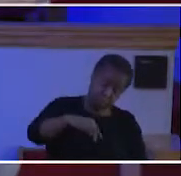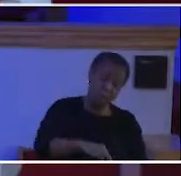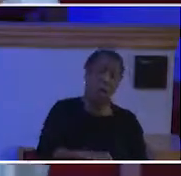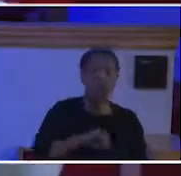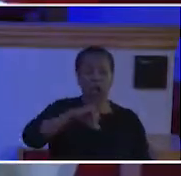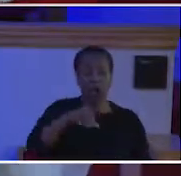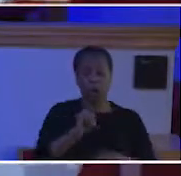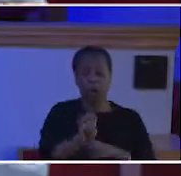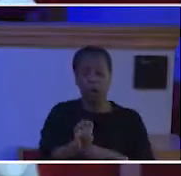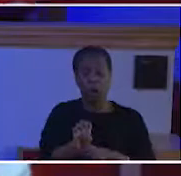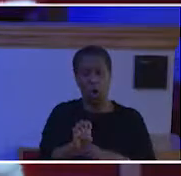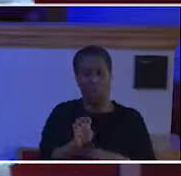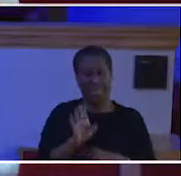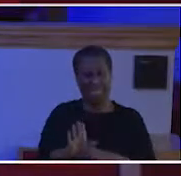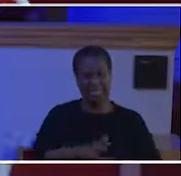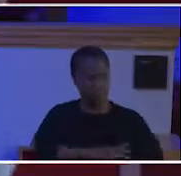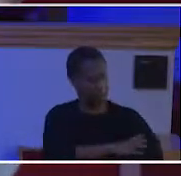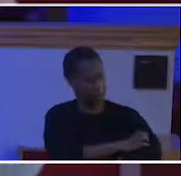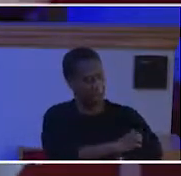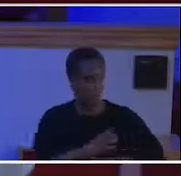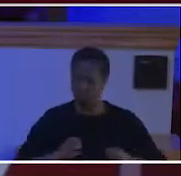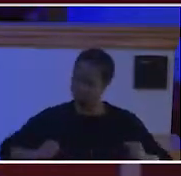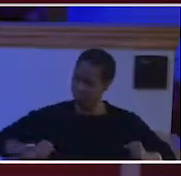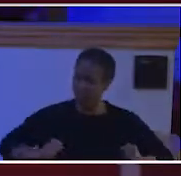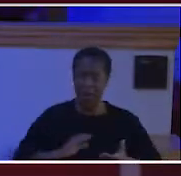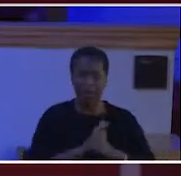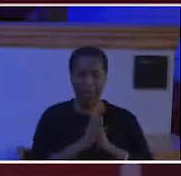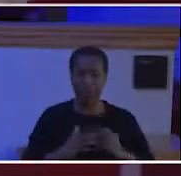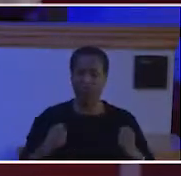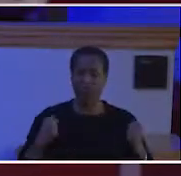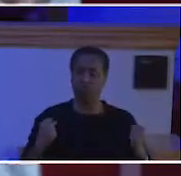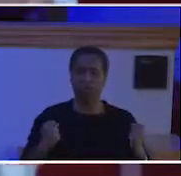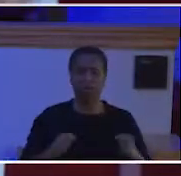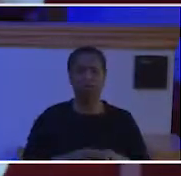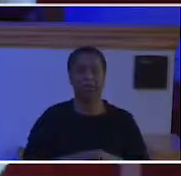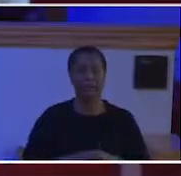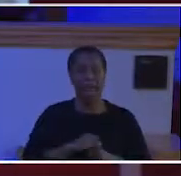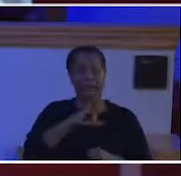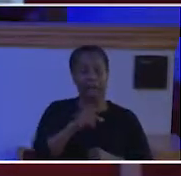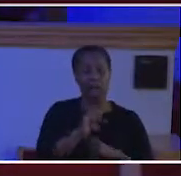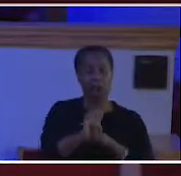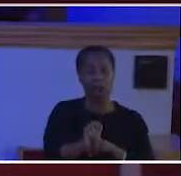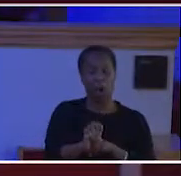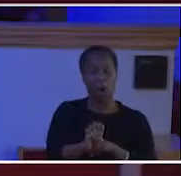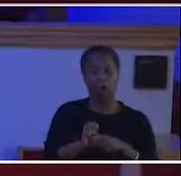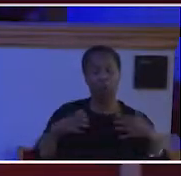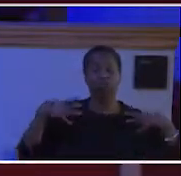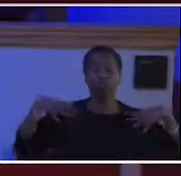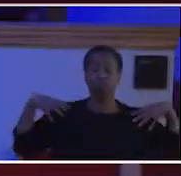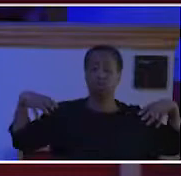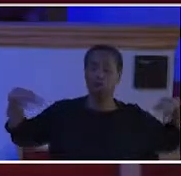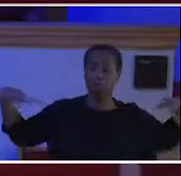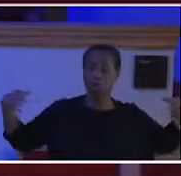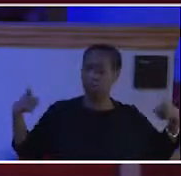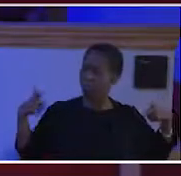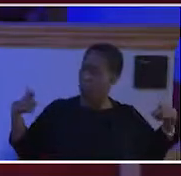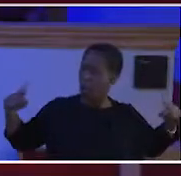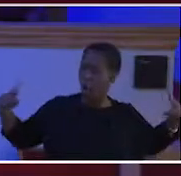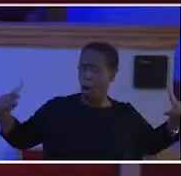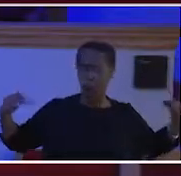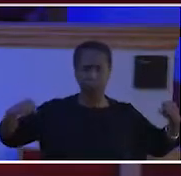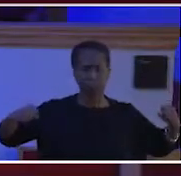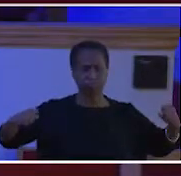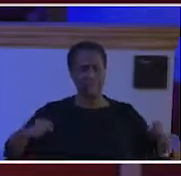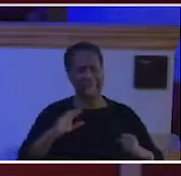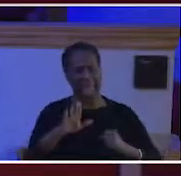Joe's muscles got stronger. And Joe's shoulders got broader,